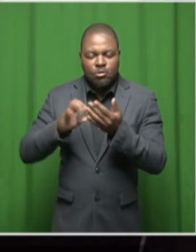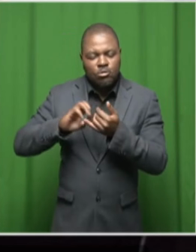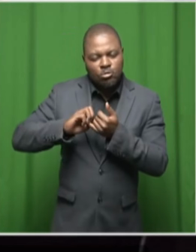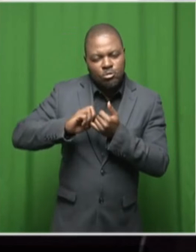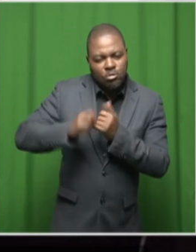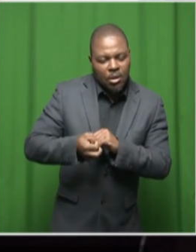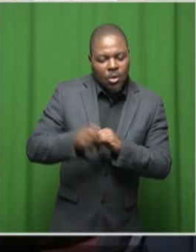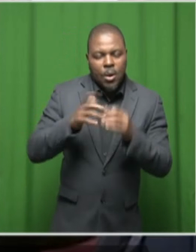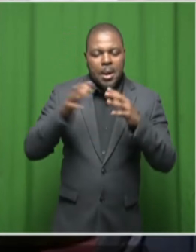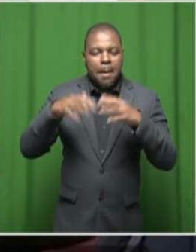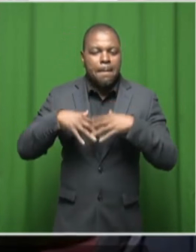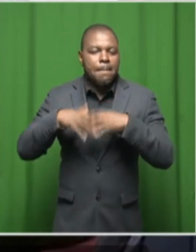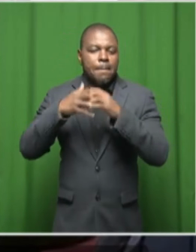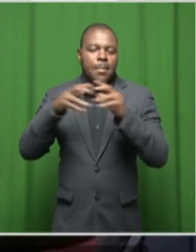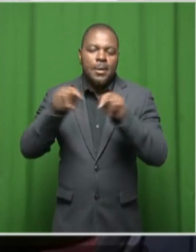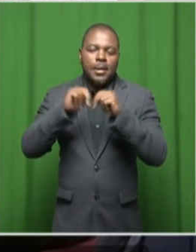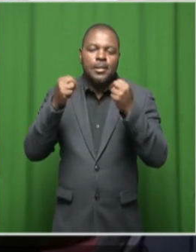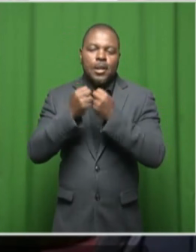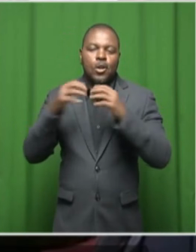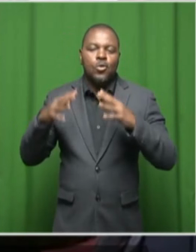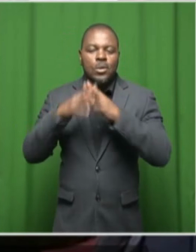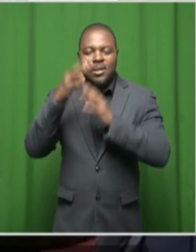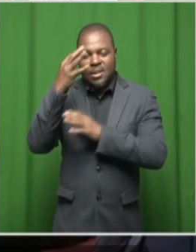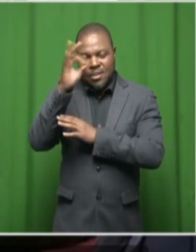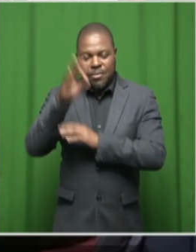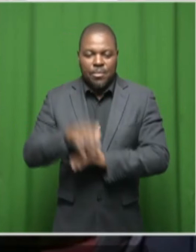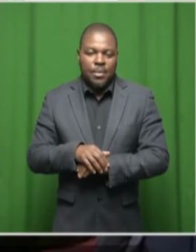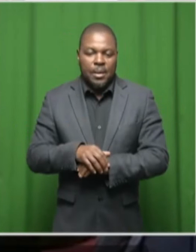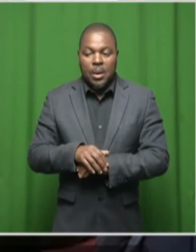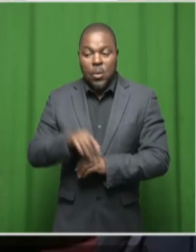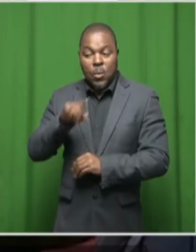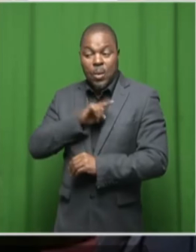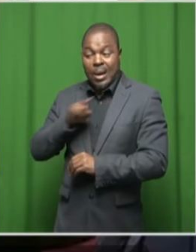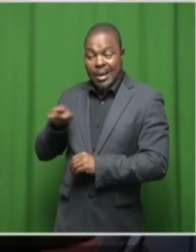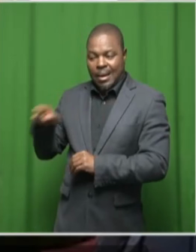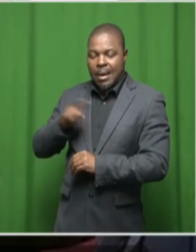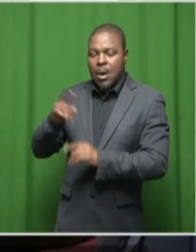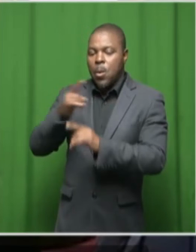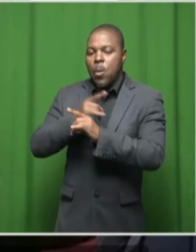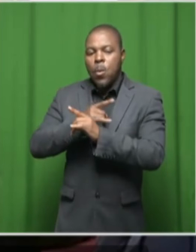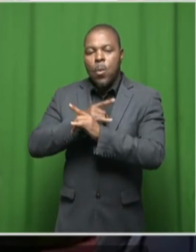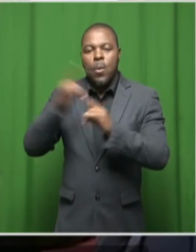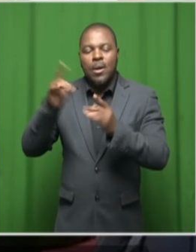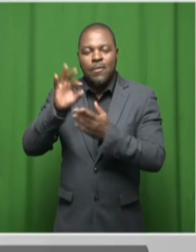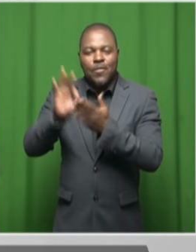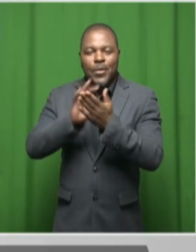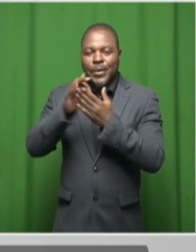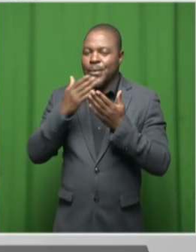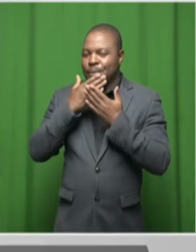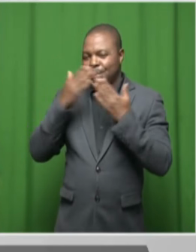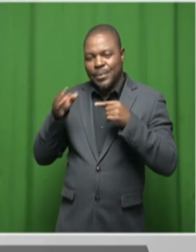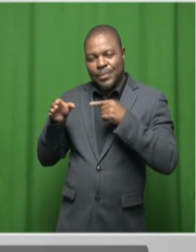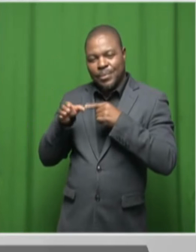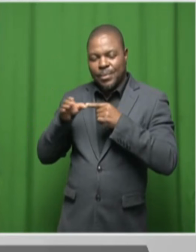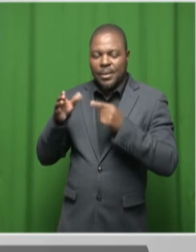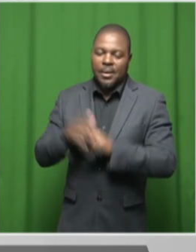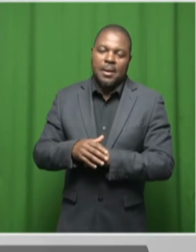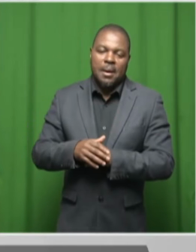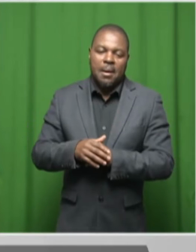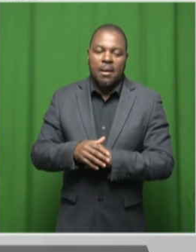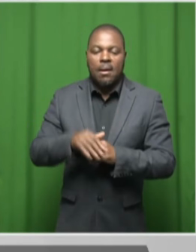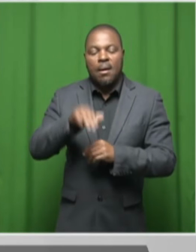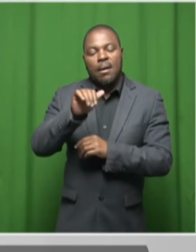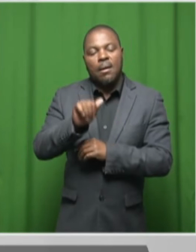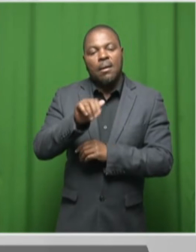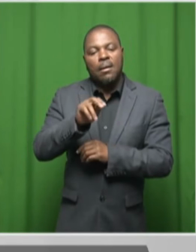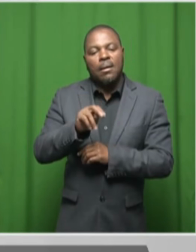form a government of national unity. Now, the party failed to get an outright majority following the recent general elections. Party president of the